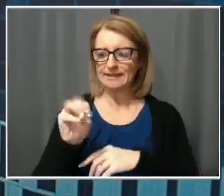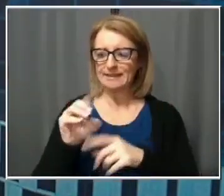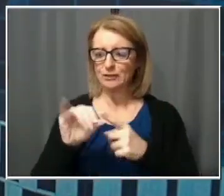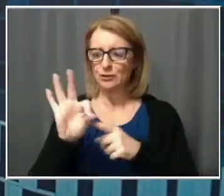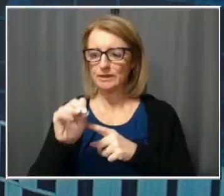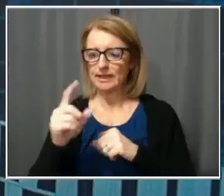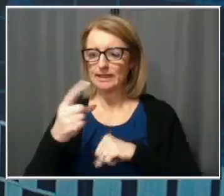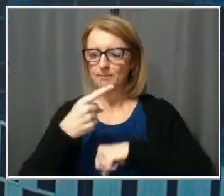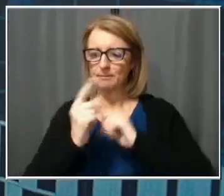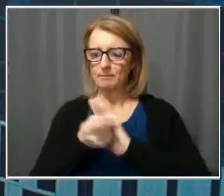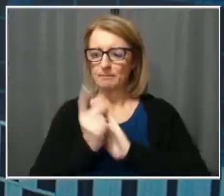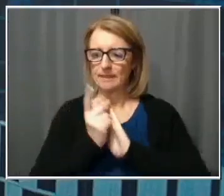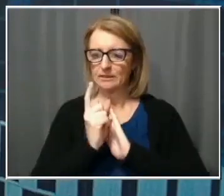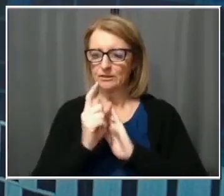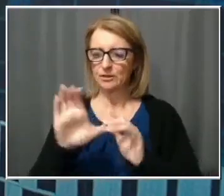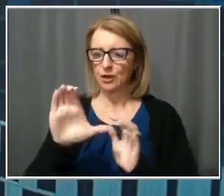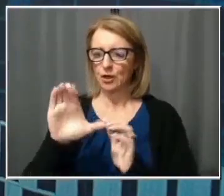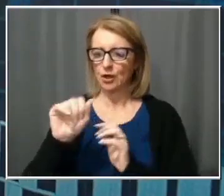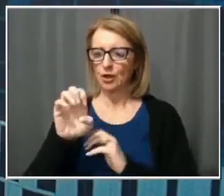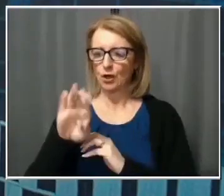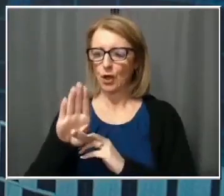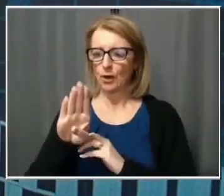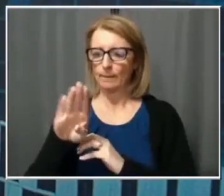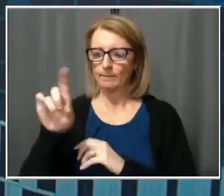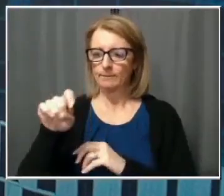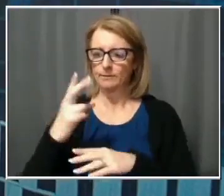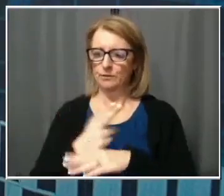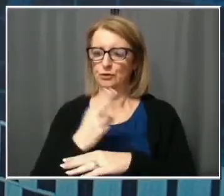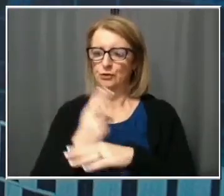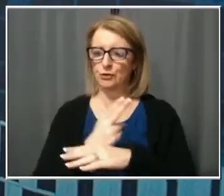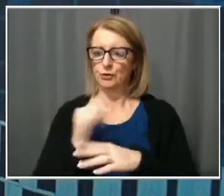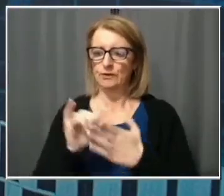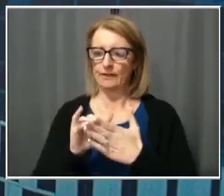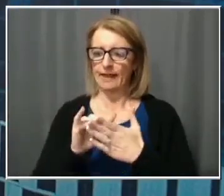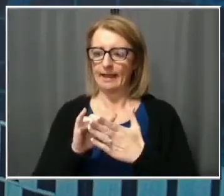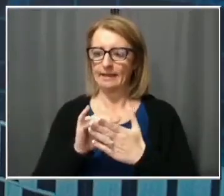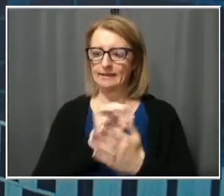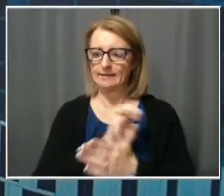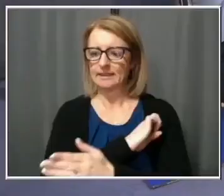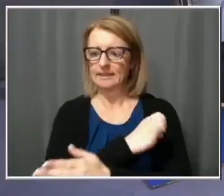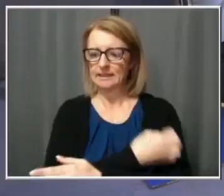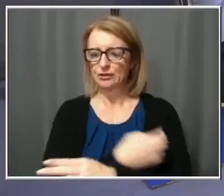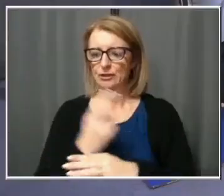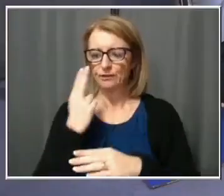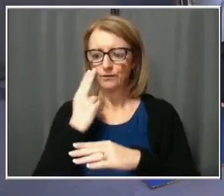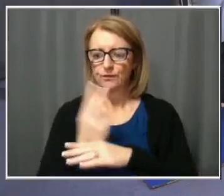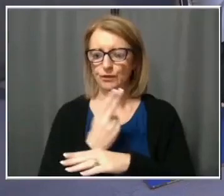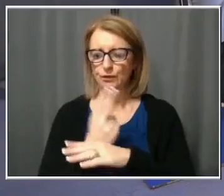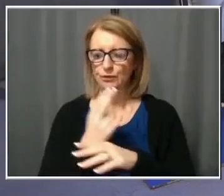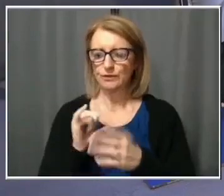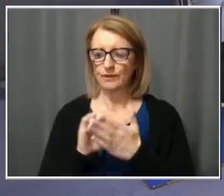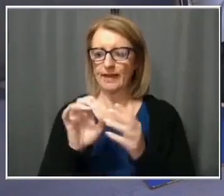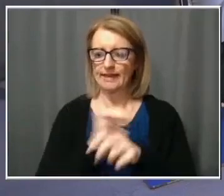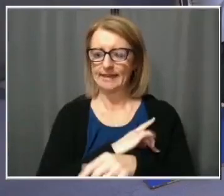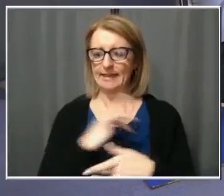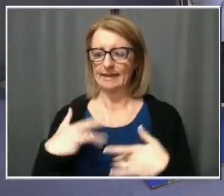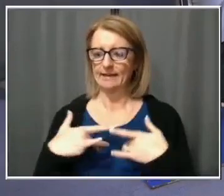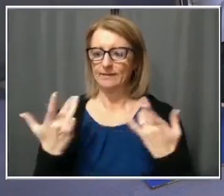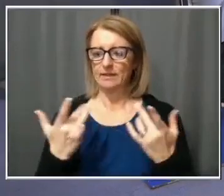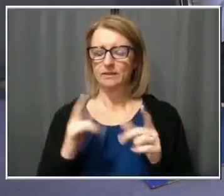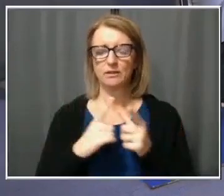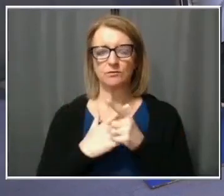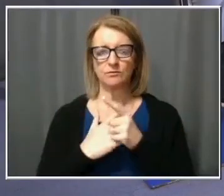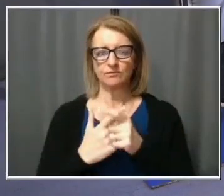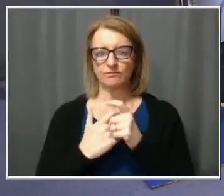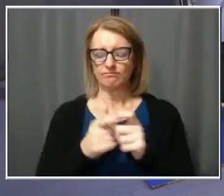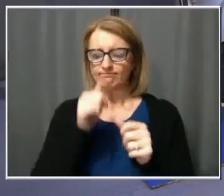have to take some carbohydrate, which is the way your body uses sort of immediate fuel for an endurance event. So you ran on that injury. You pushed through,